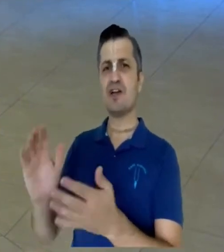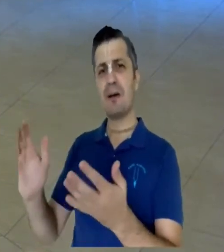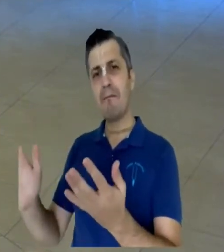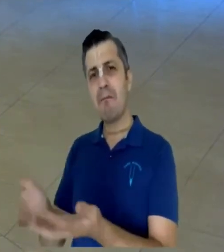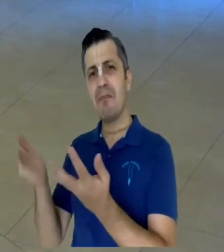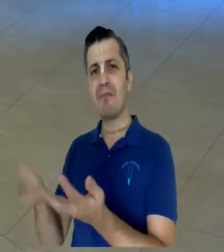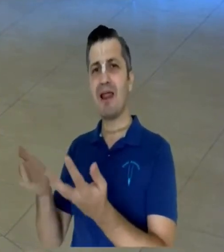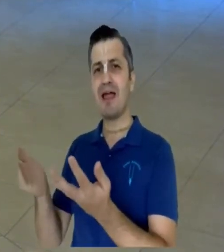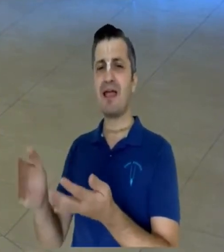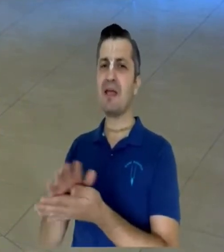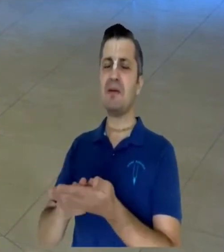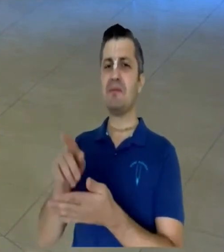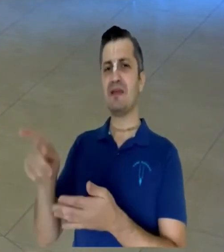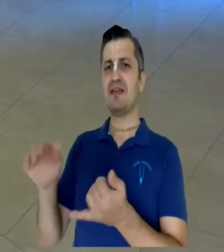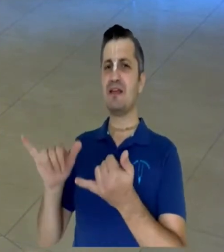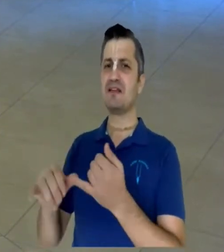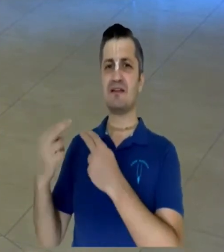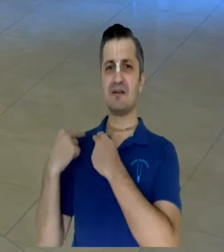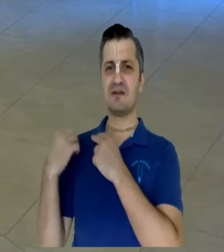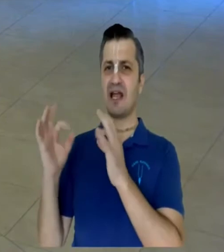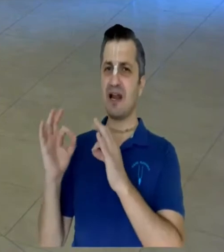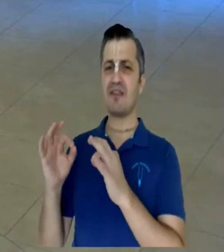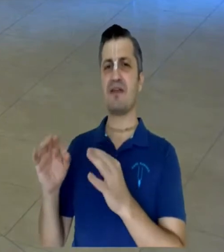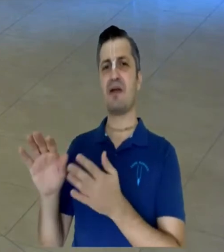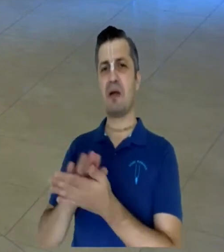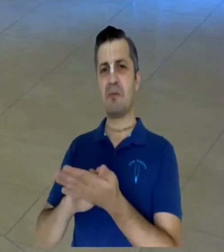not obliged in that sense.